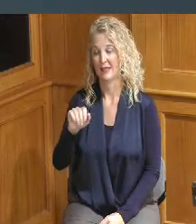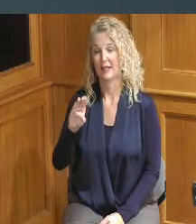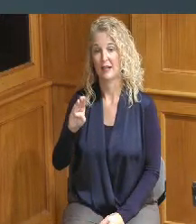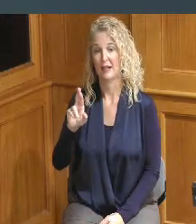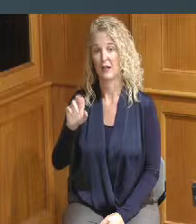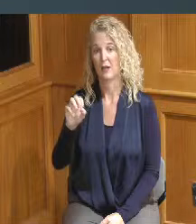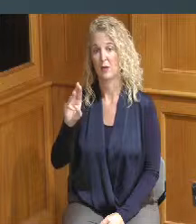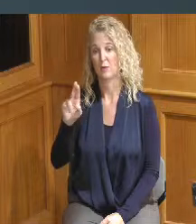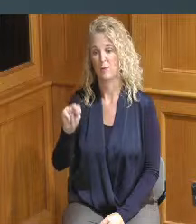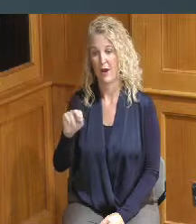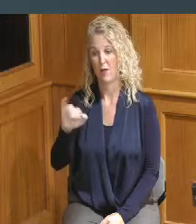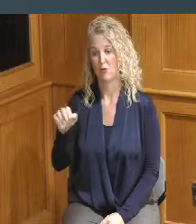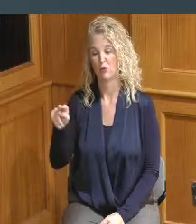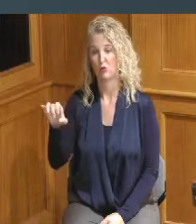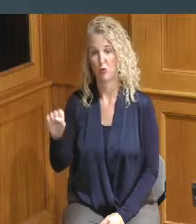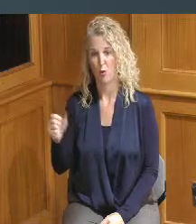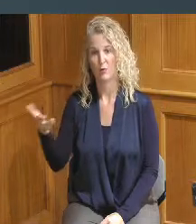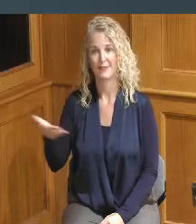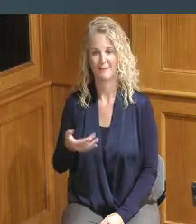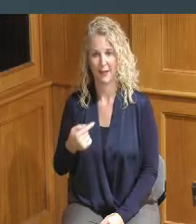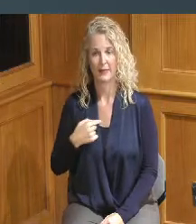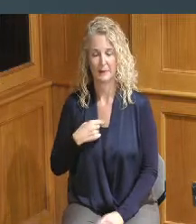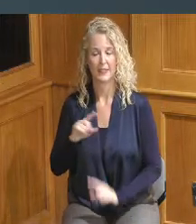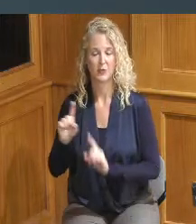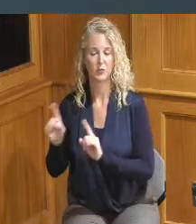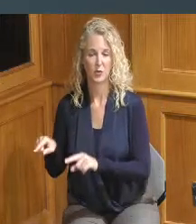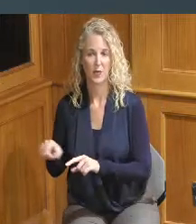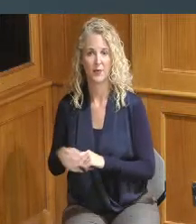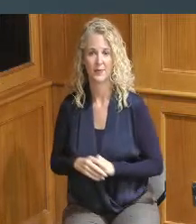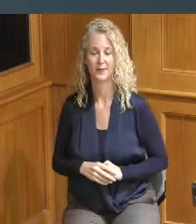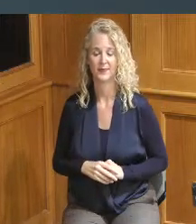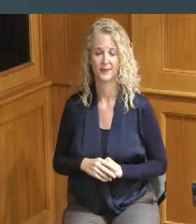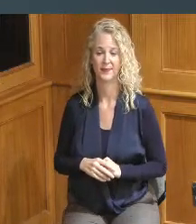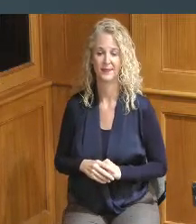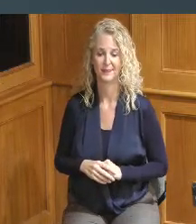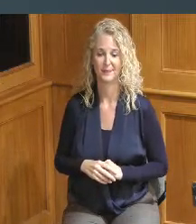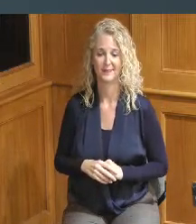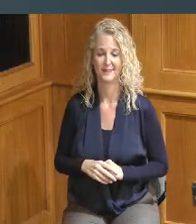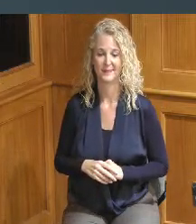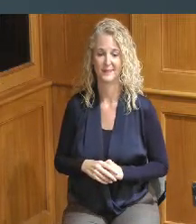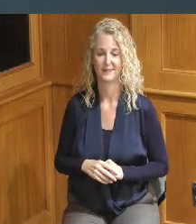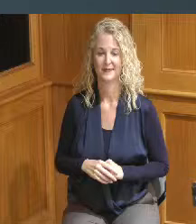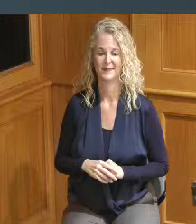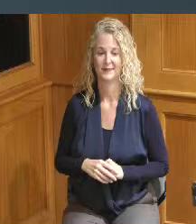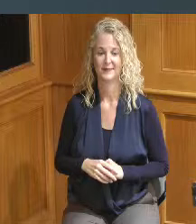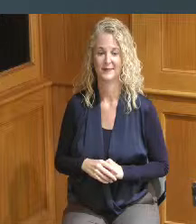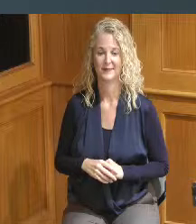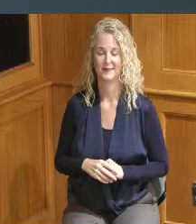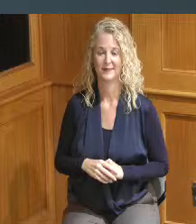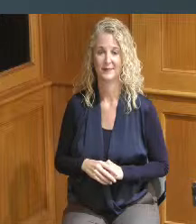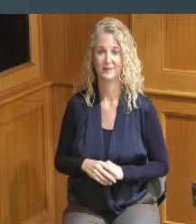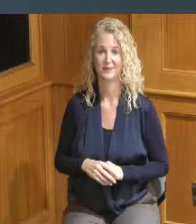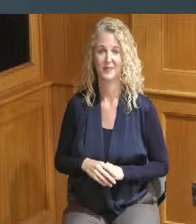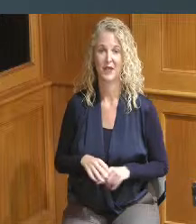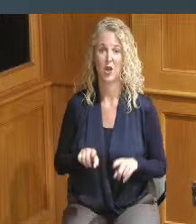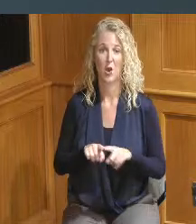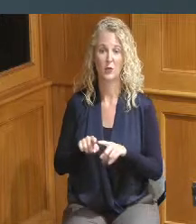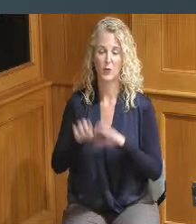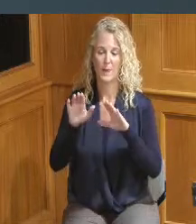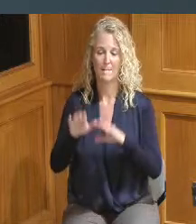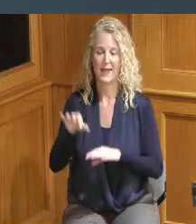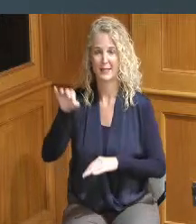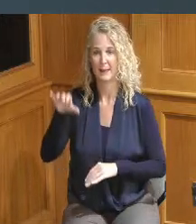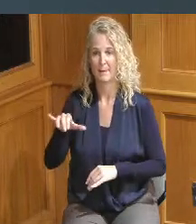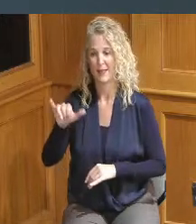of the trustee board there, that invited me to be the keynote speaker along with the great Pastor